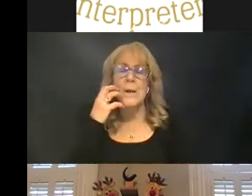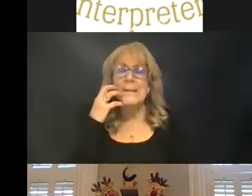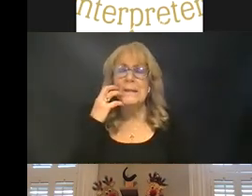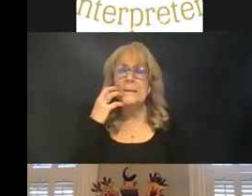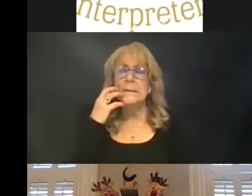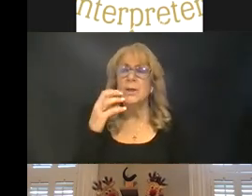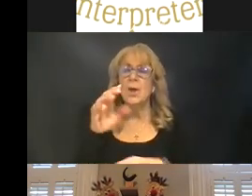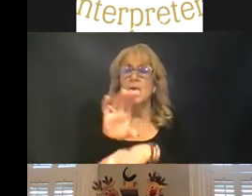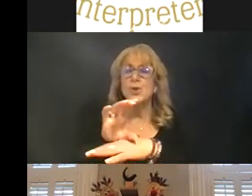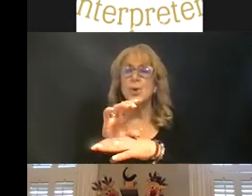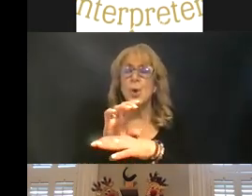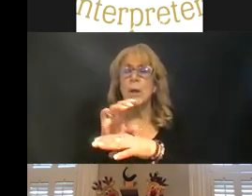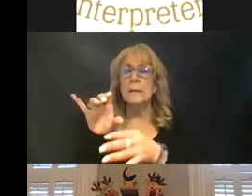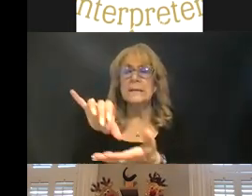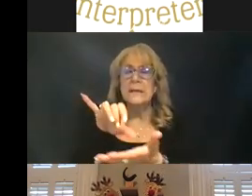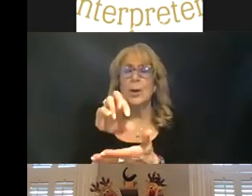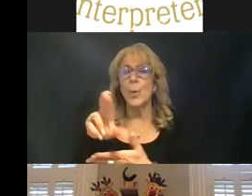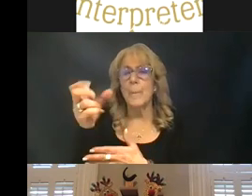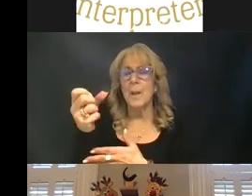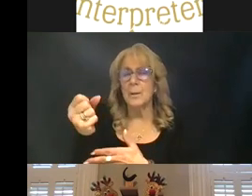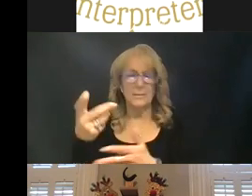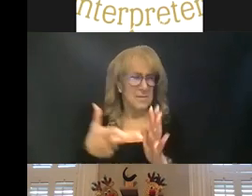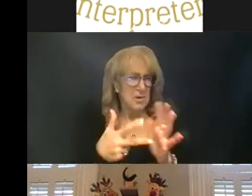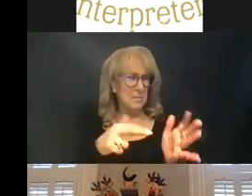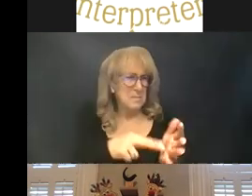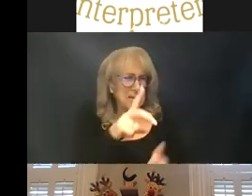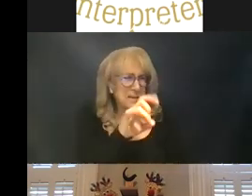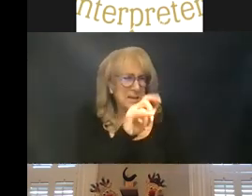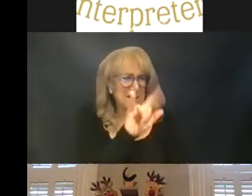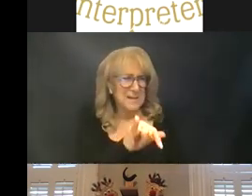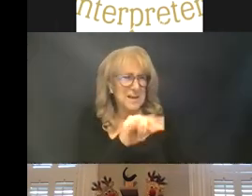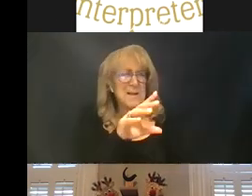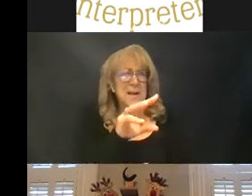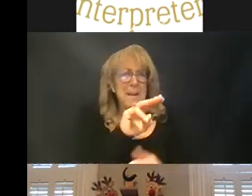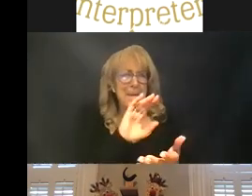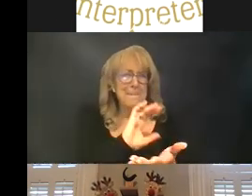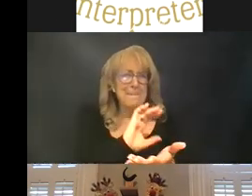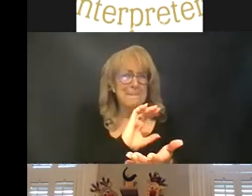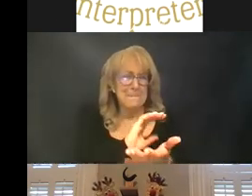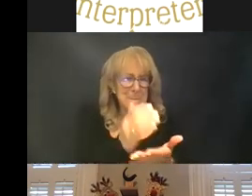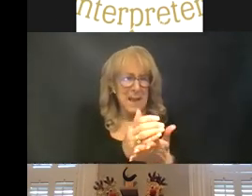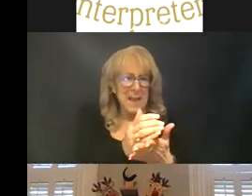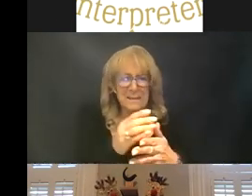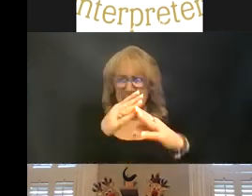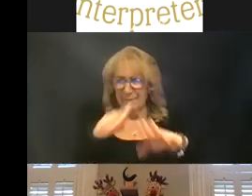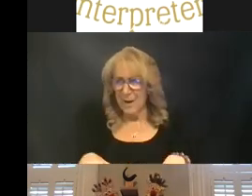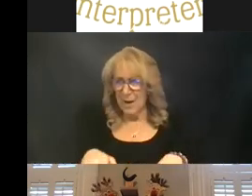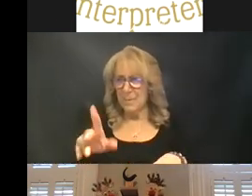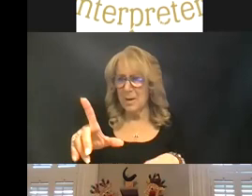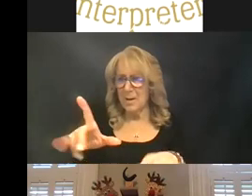Wait, what is density? It's mass divided by volume, or how heavy something is compared to its